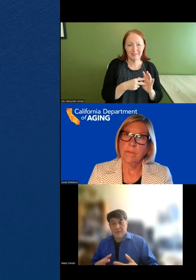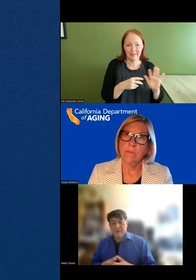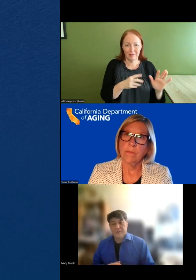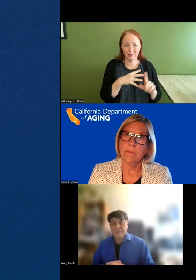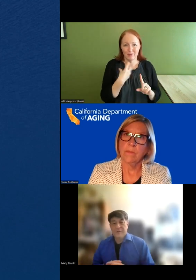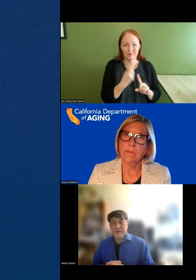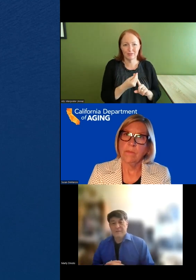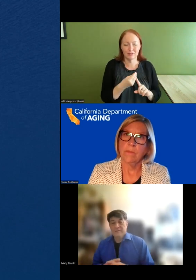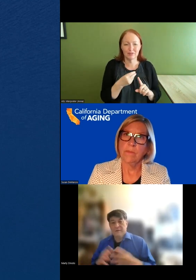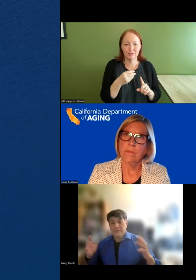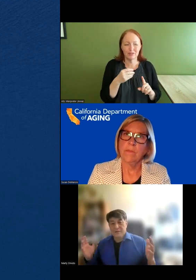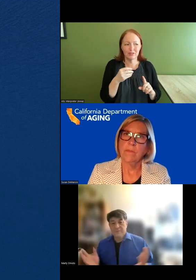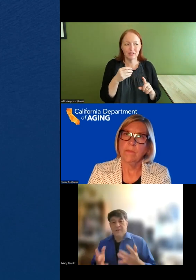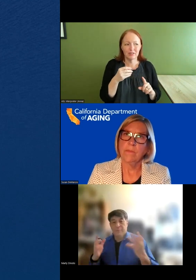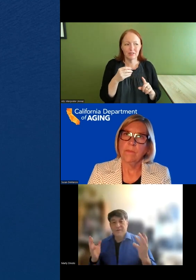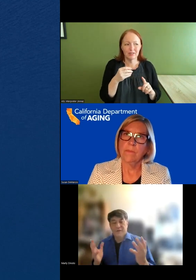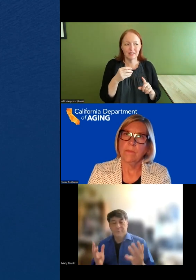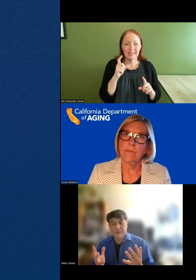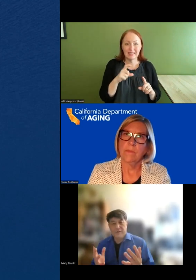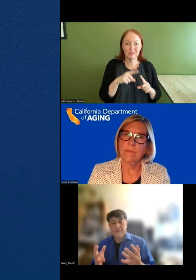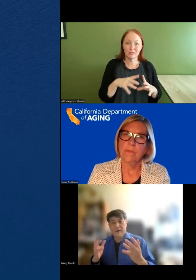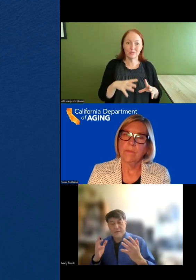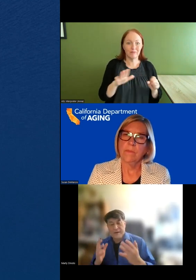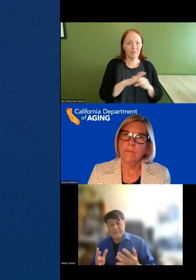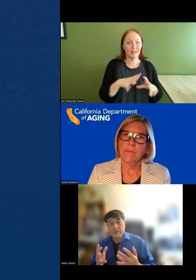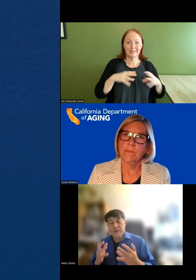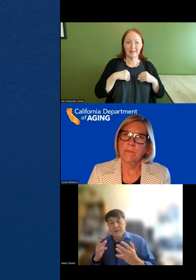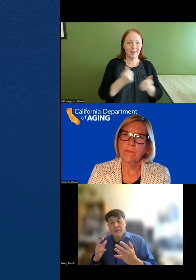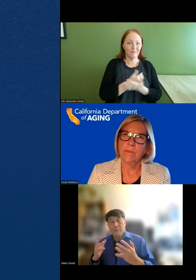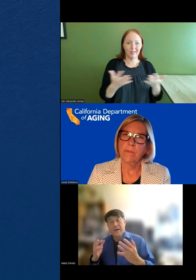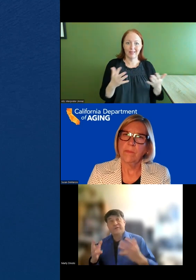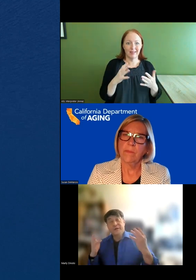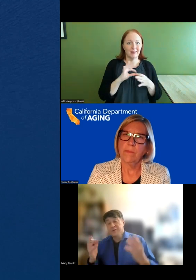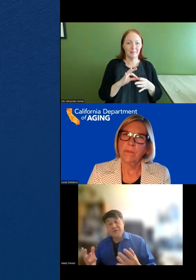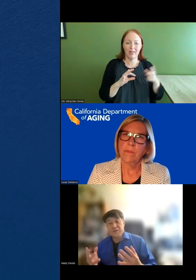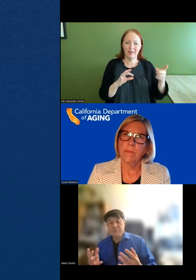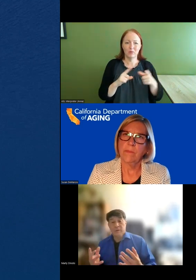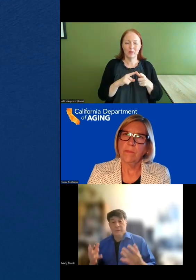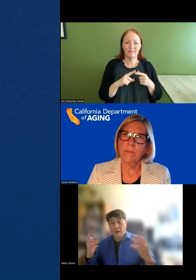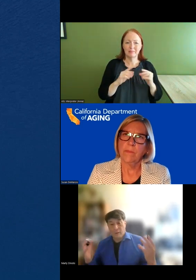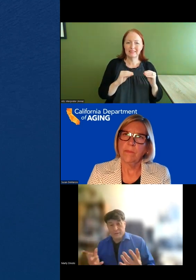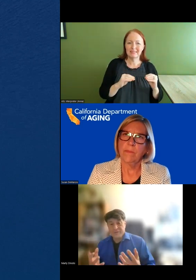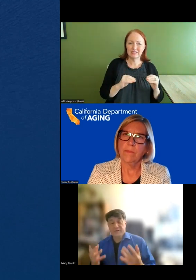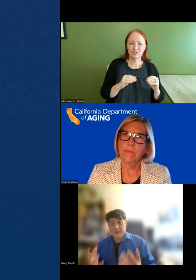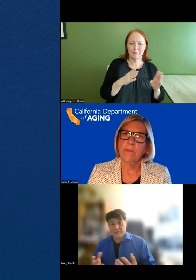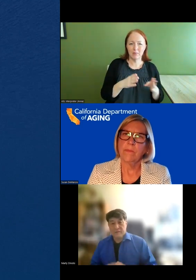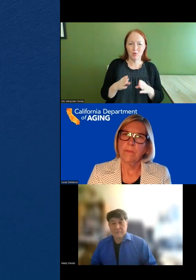culture is something that needs to be embraced completely, that we have to be in a teaching mode, all of us together.